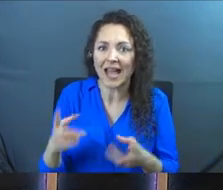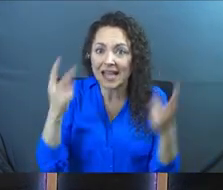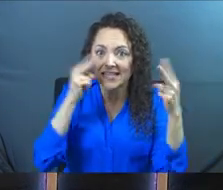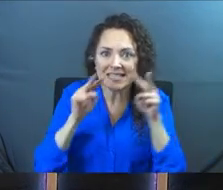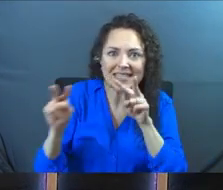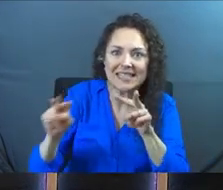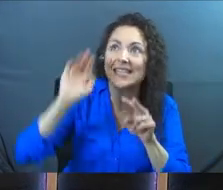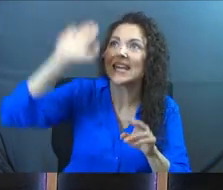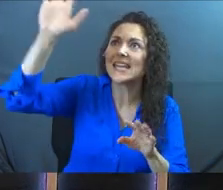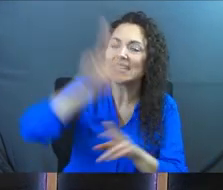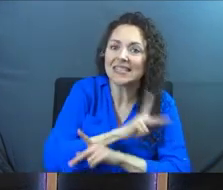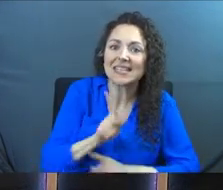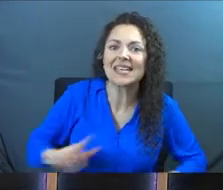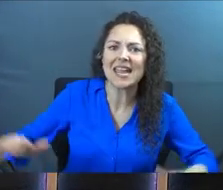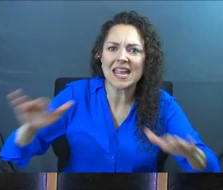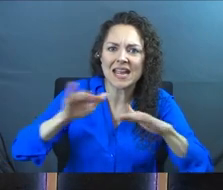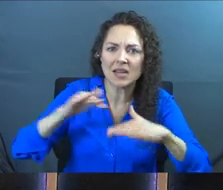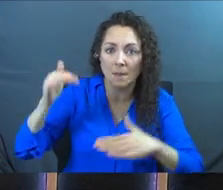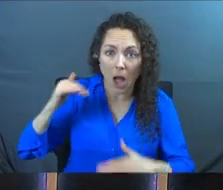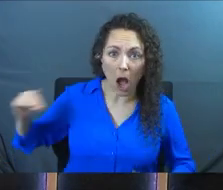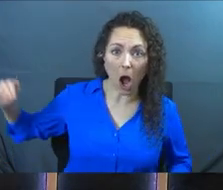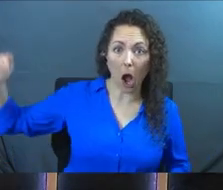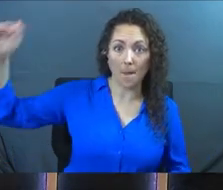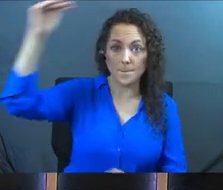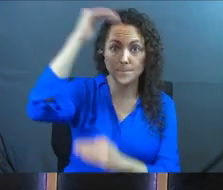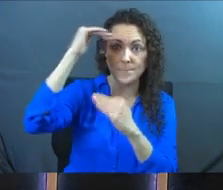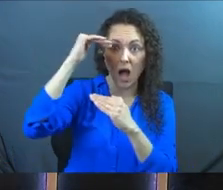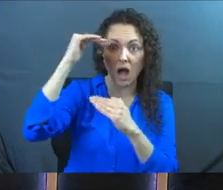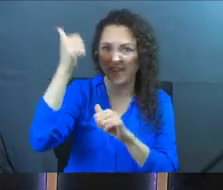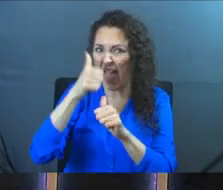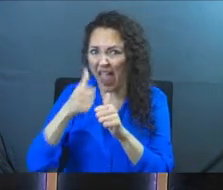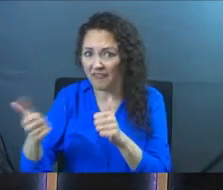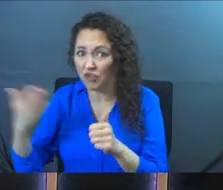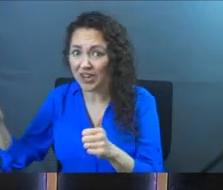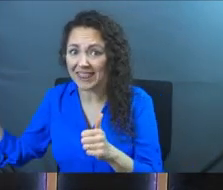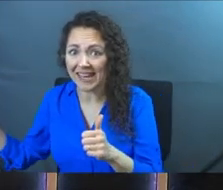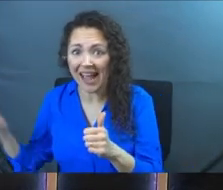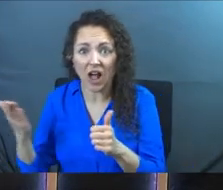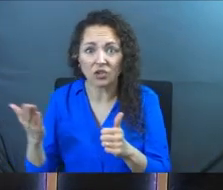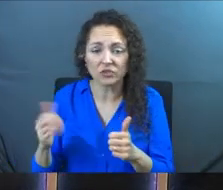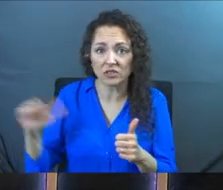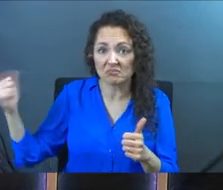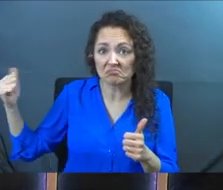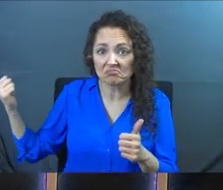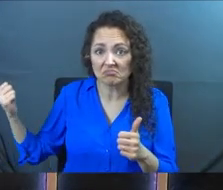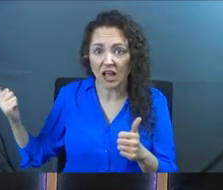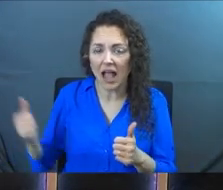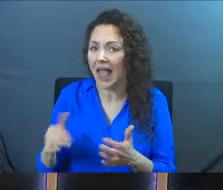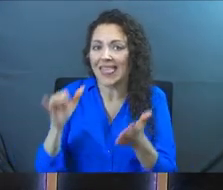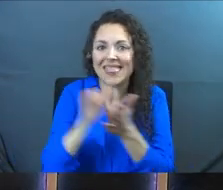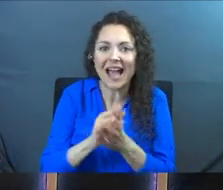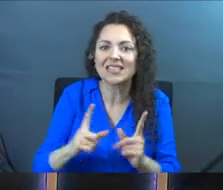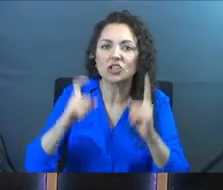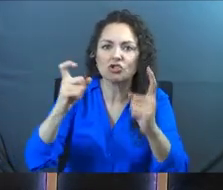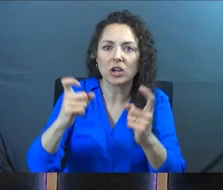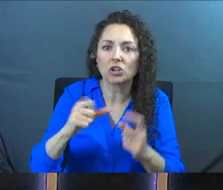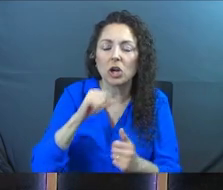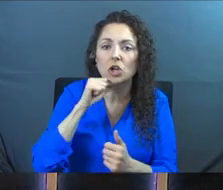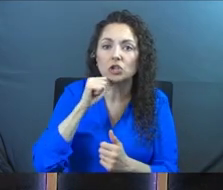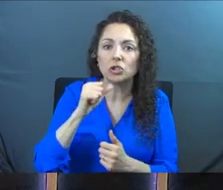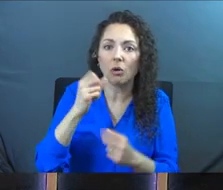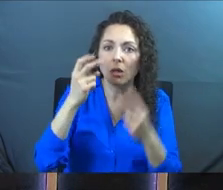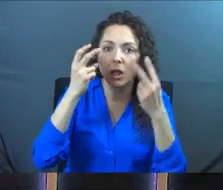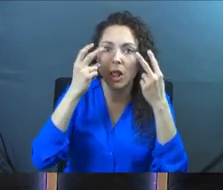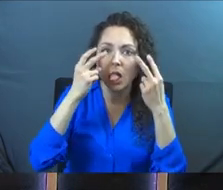else and live righteously, and he will give you everything you need. That's a treasure. And we can't lose sight of that. We can't have a message that just